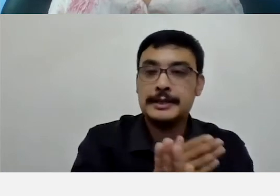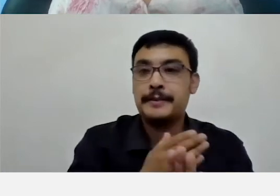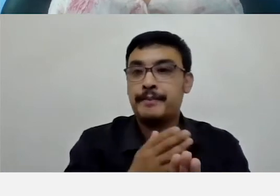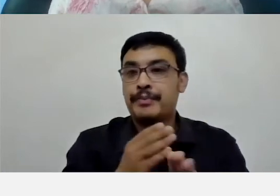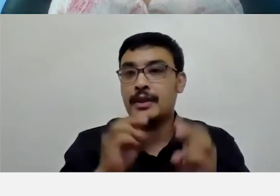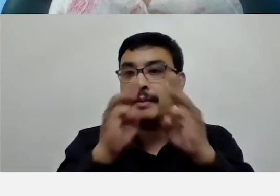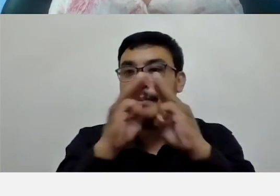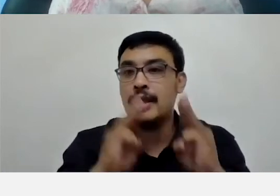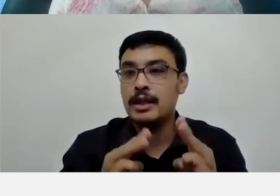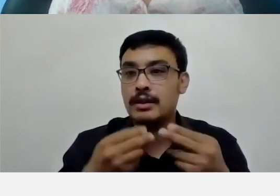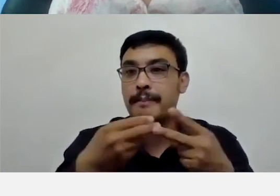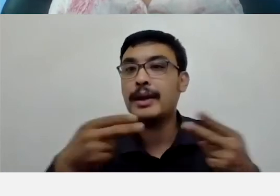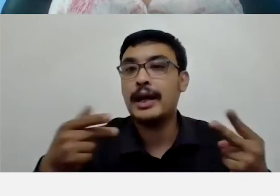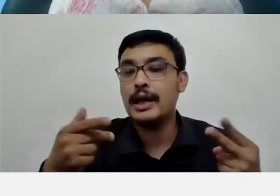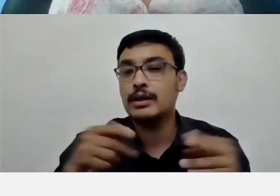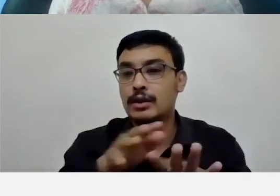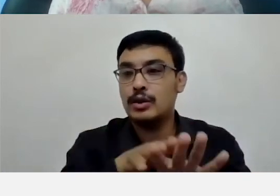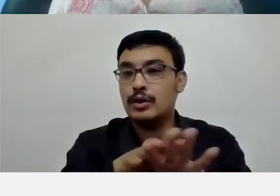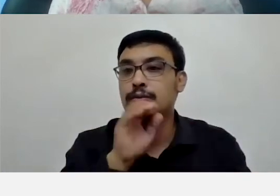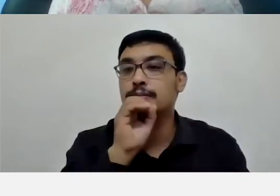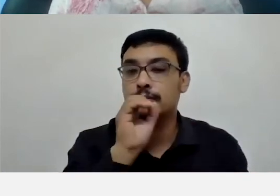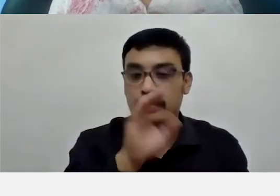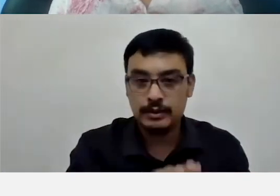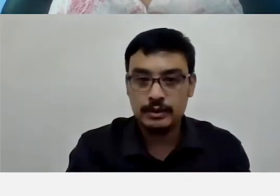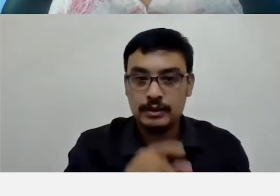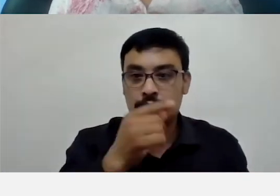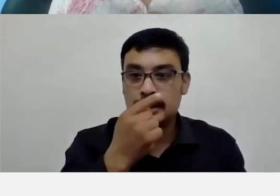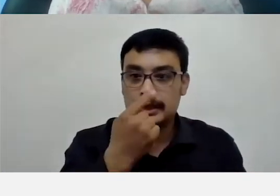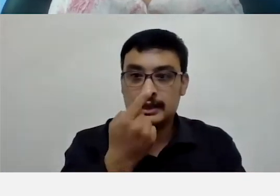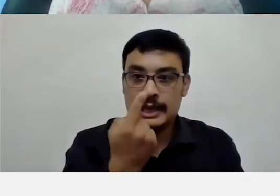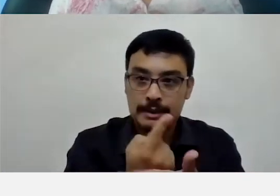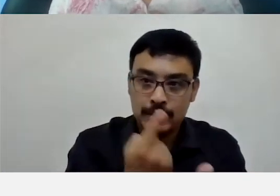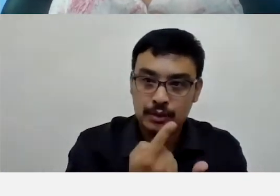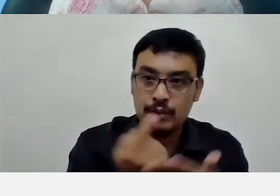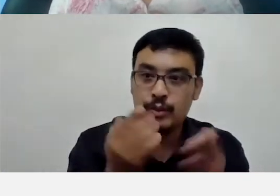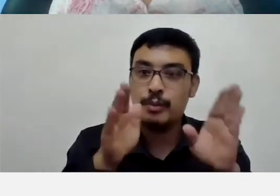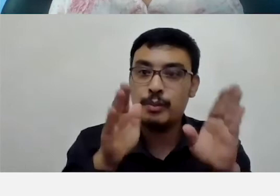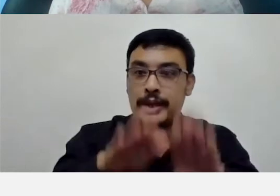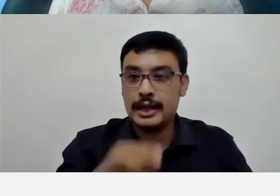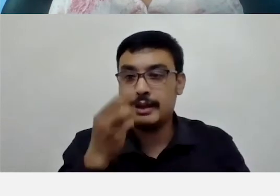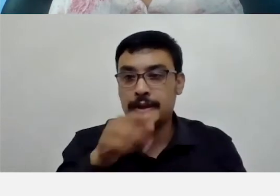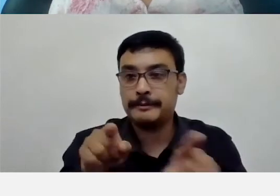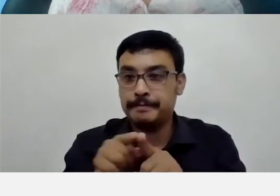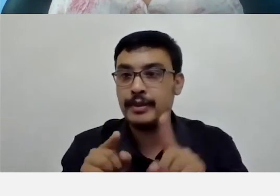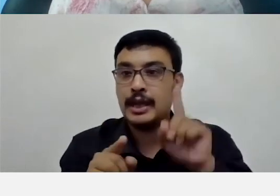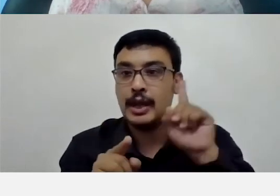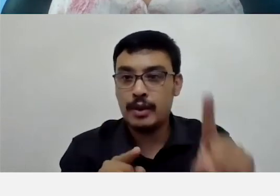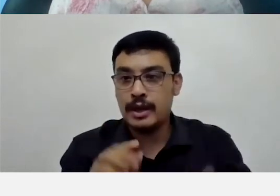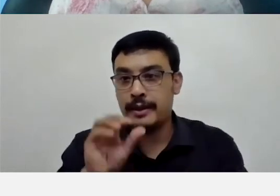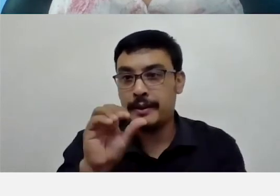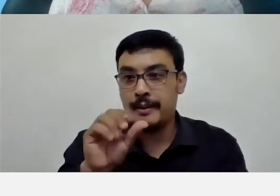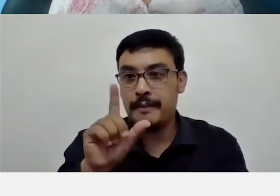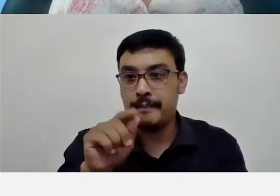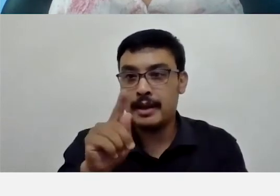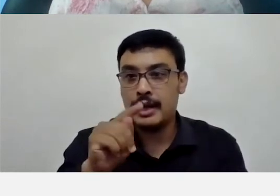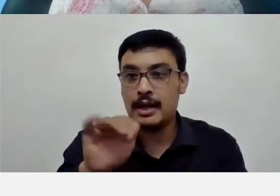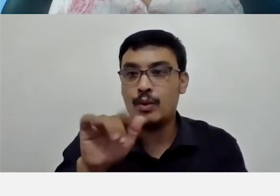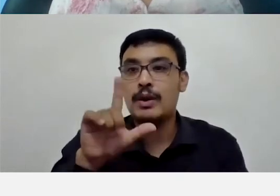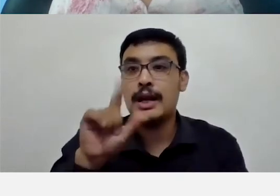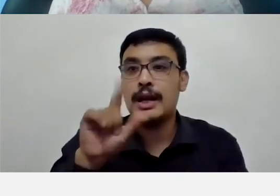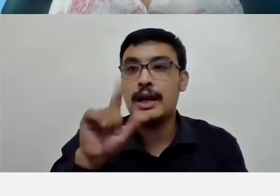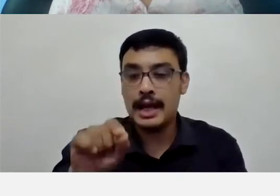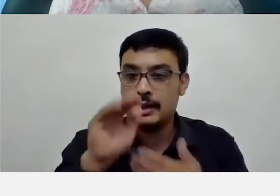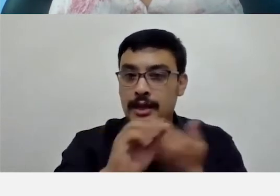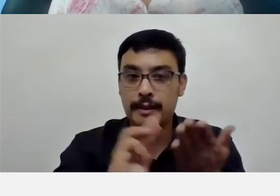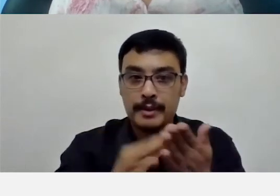temple which is we can find in the Kathmandu Valley. So one is a pagoda style. The pagoda style is a with